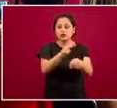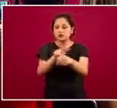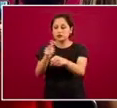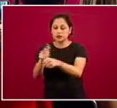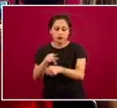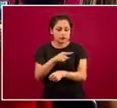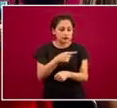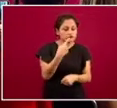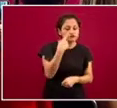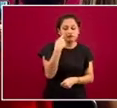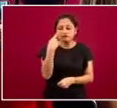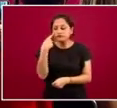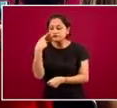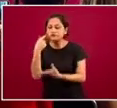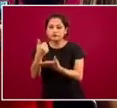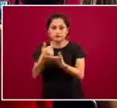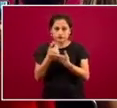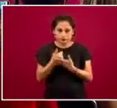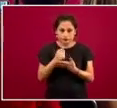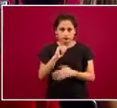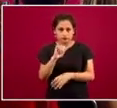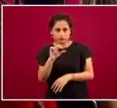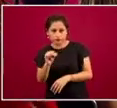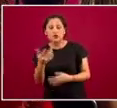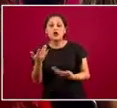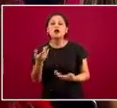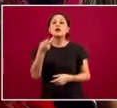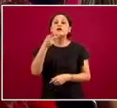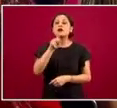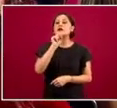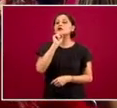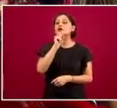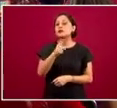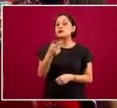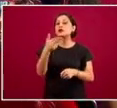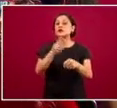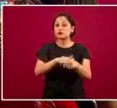because we are the authority in the public health sector,